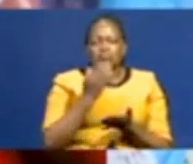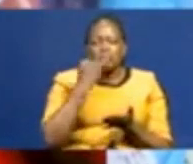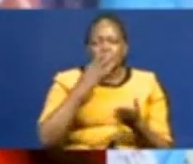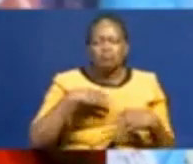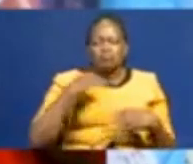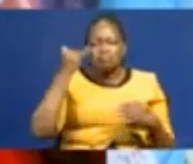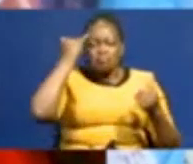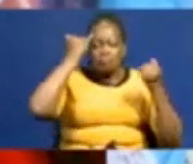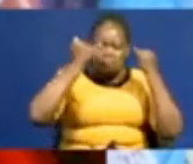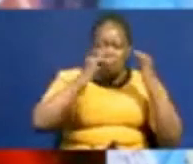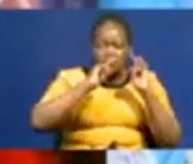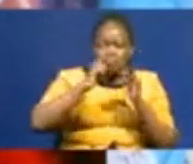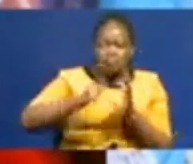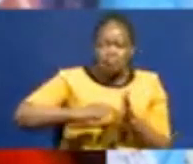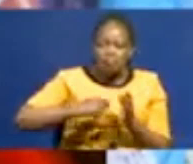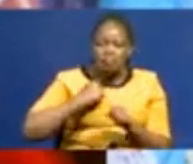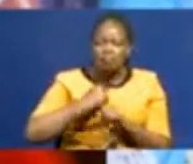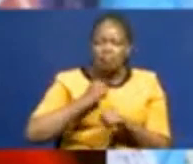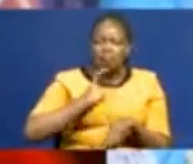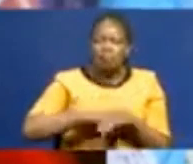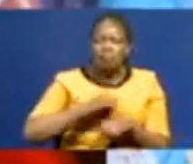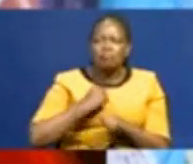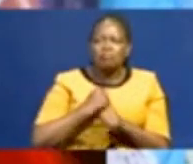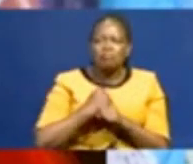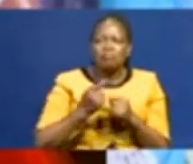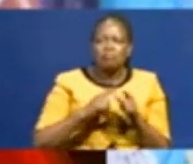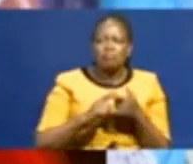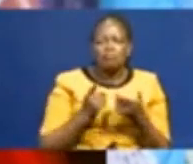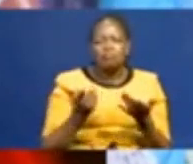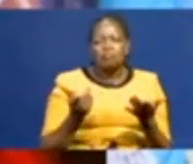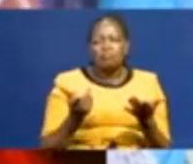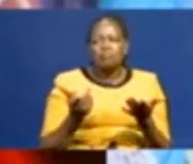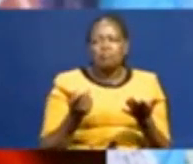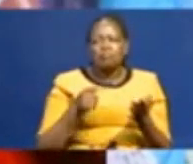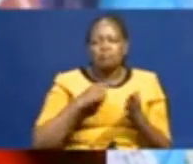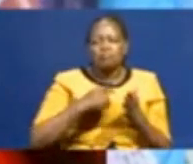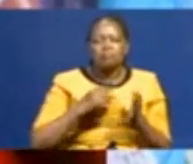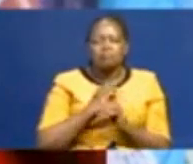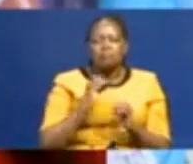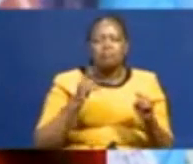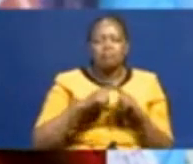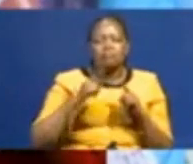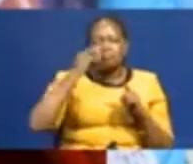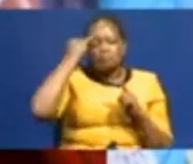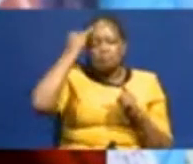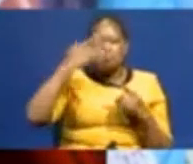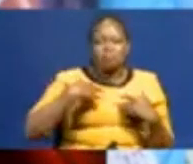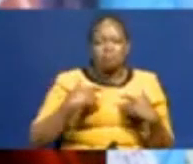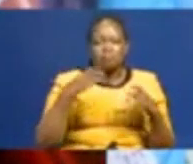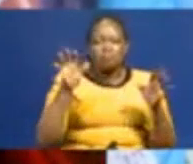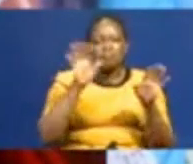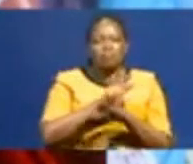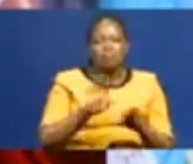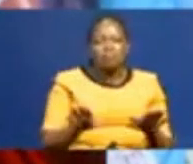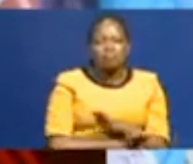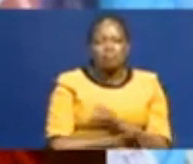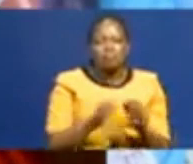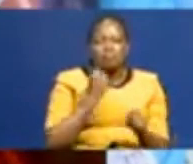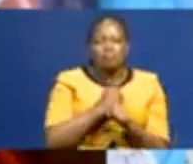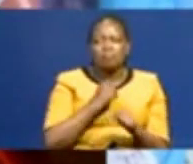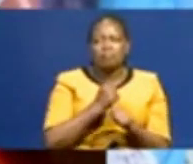they go to a factory, they get it done. Apple does not have a factory, but they have an idea. Everything is done in China